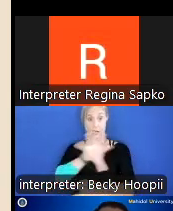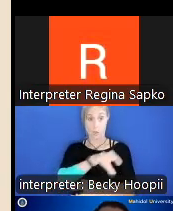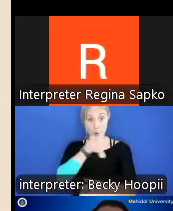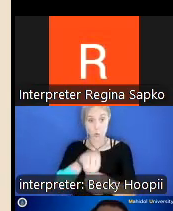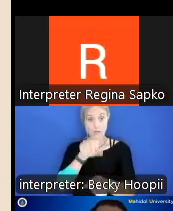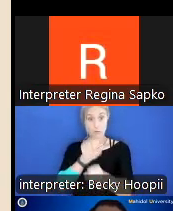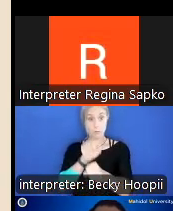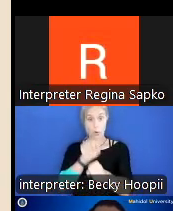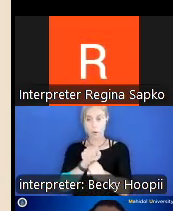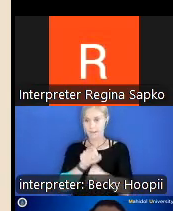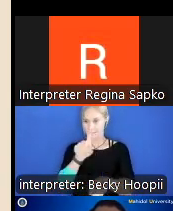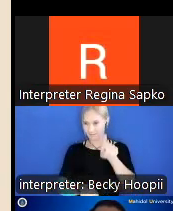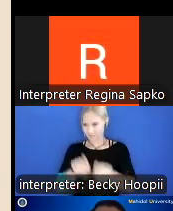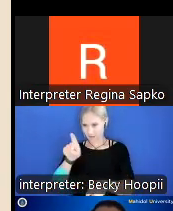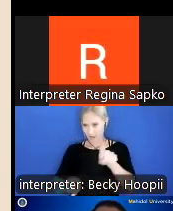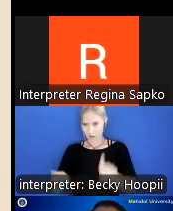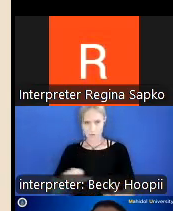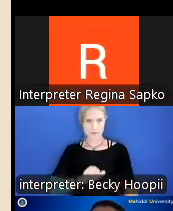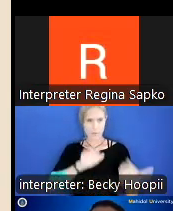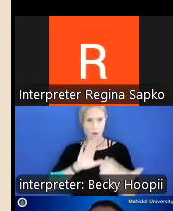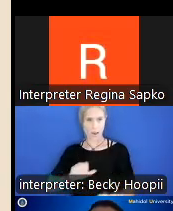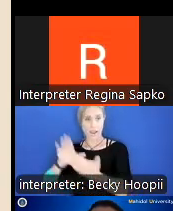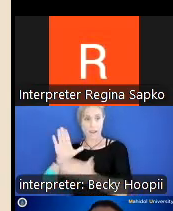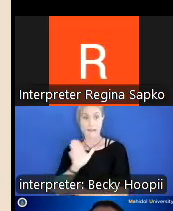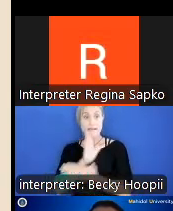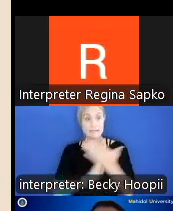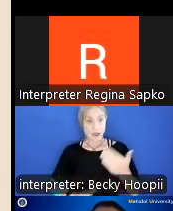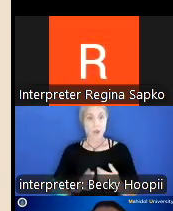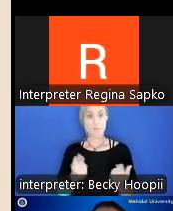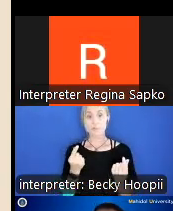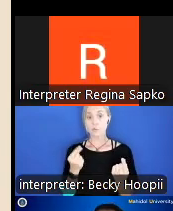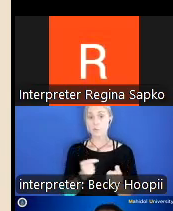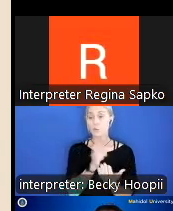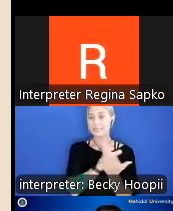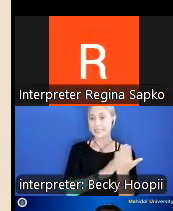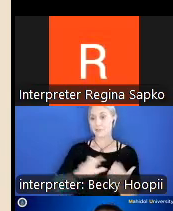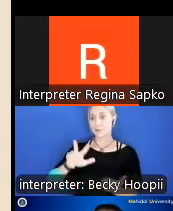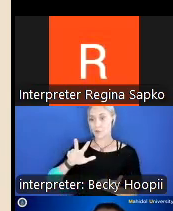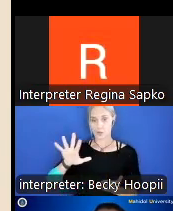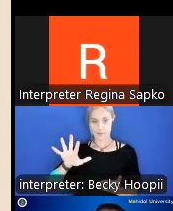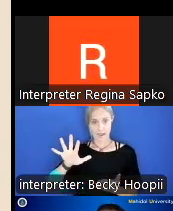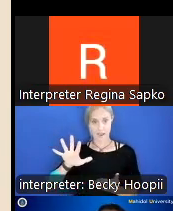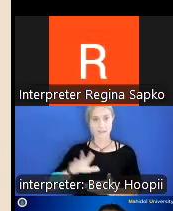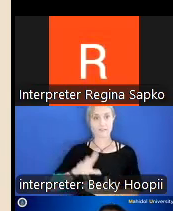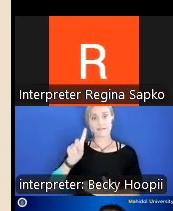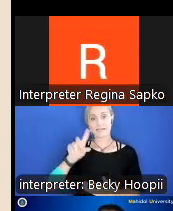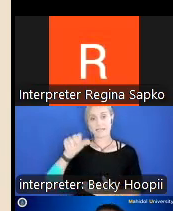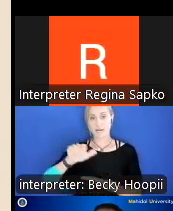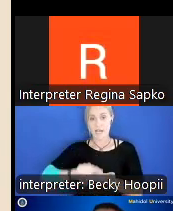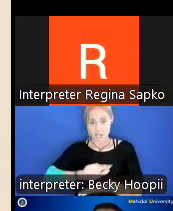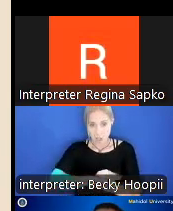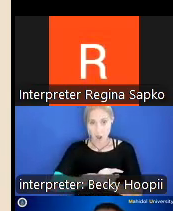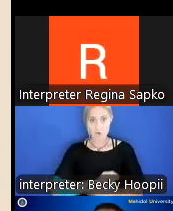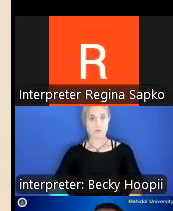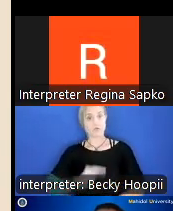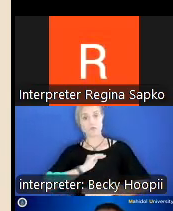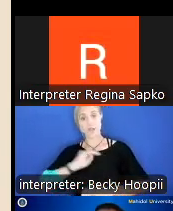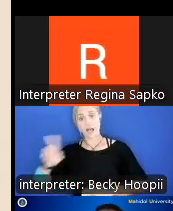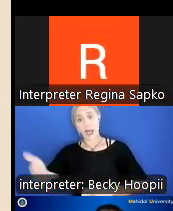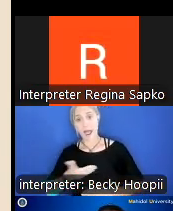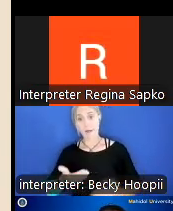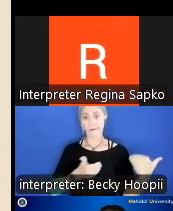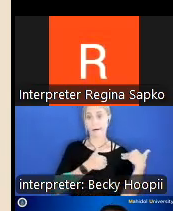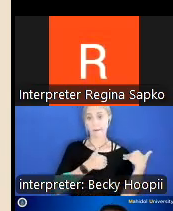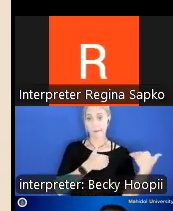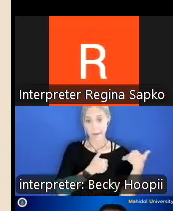various ways. Some of them adopt Section 35 of disability law, fulfill hiring obligation